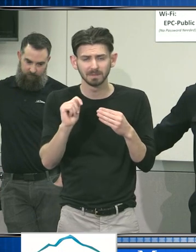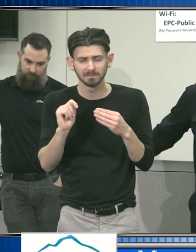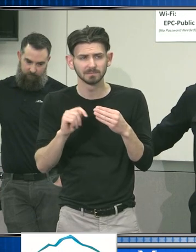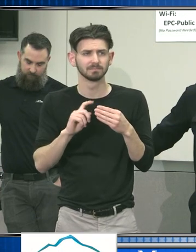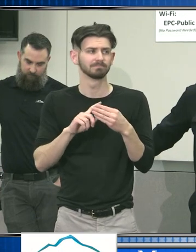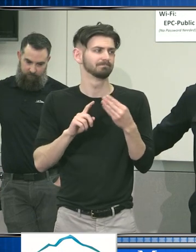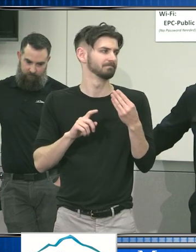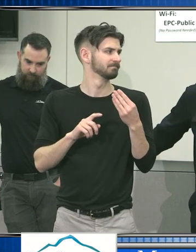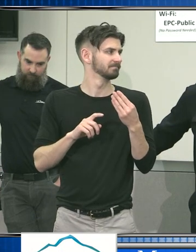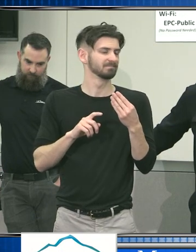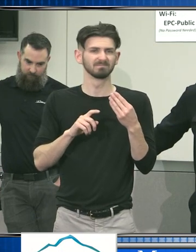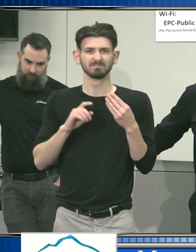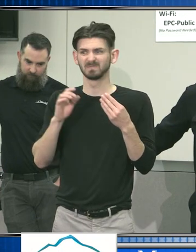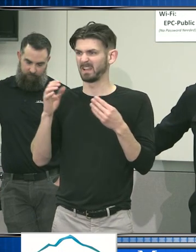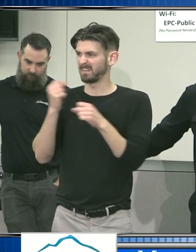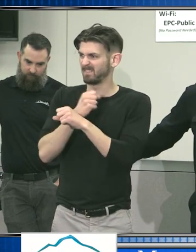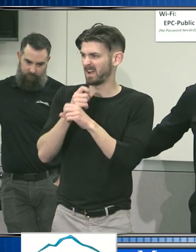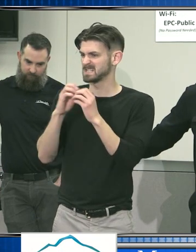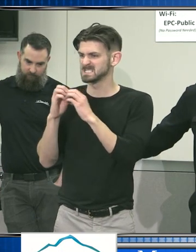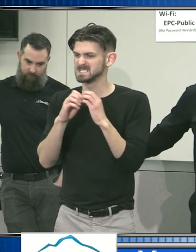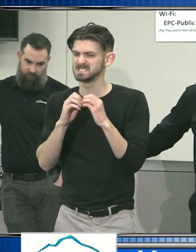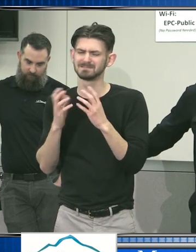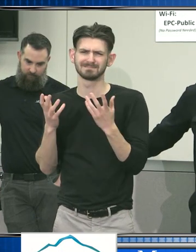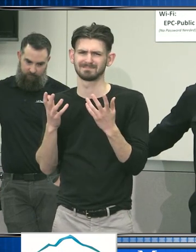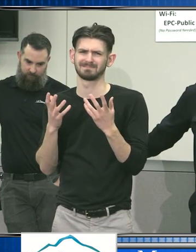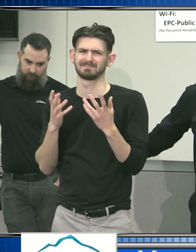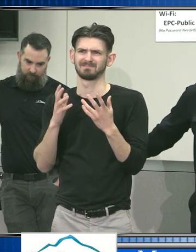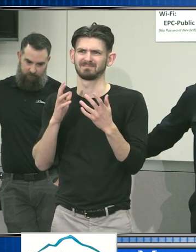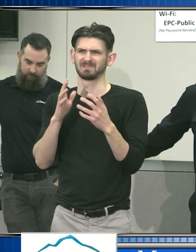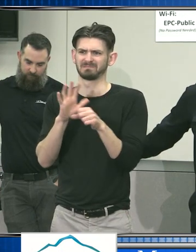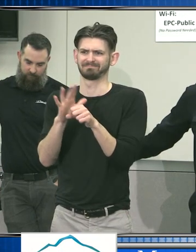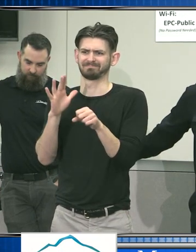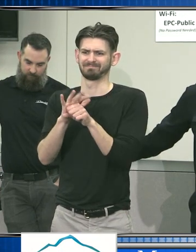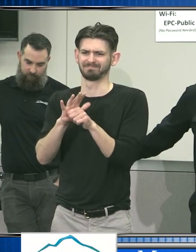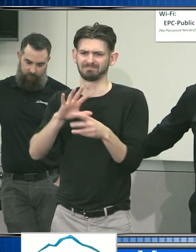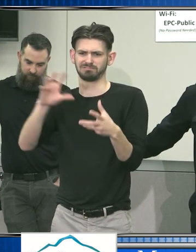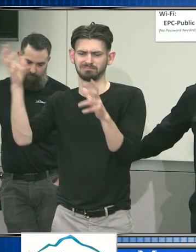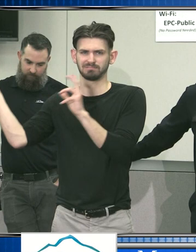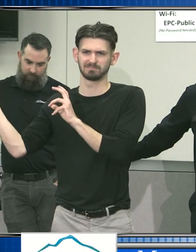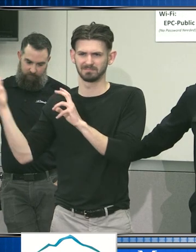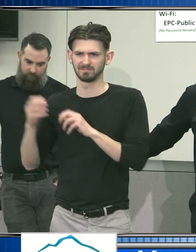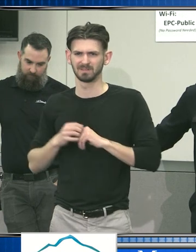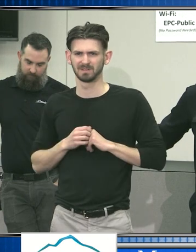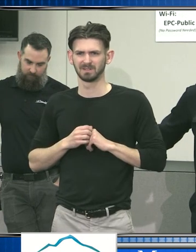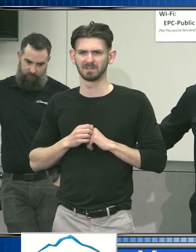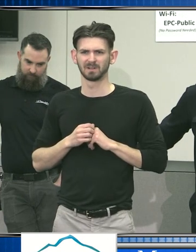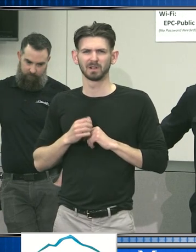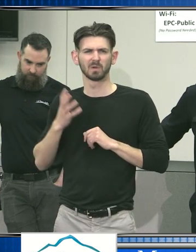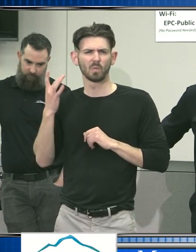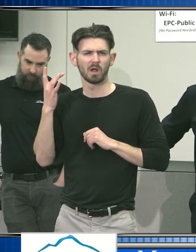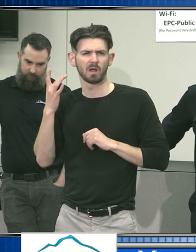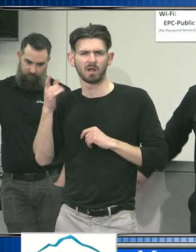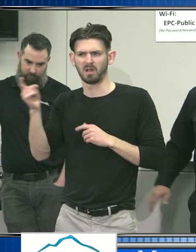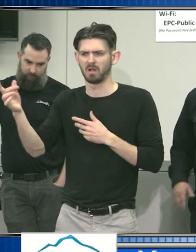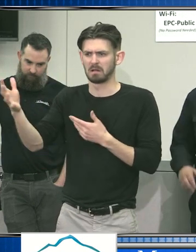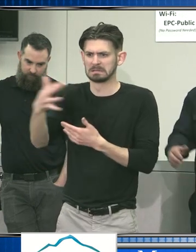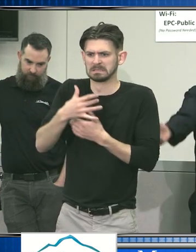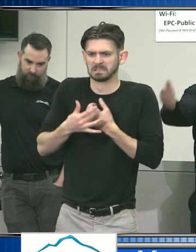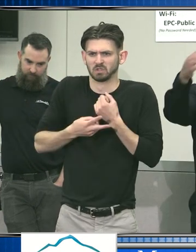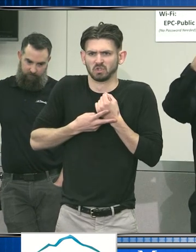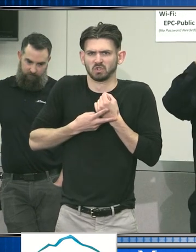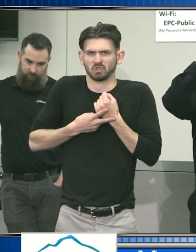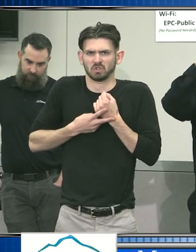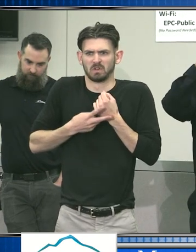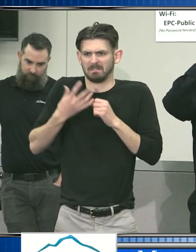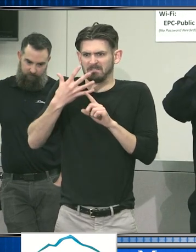I don't think there's any reason to collect 5 months worth of toilet paper. There will be a